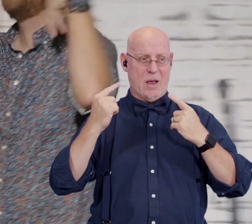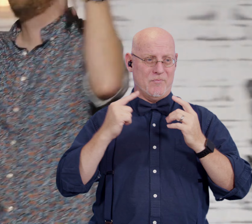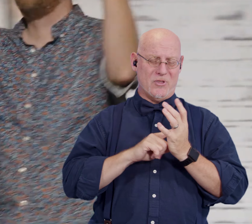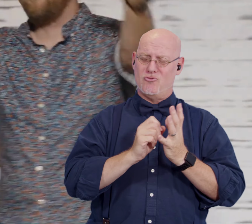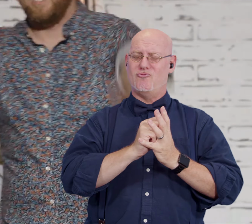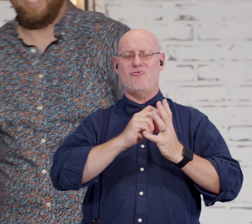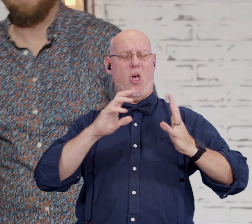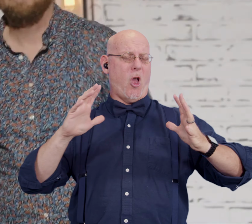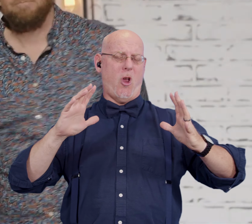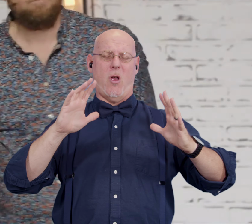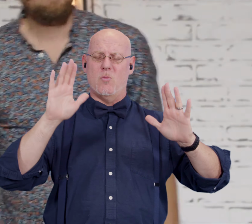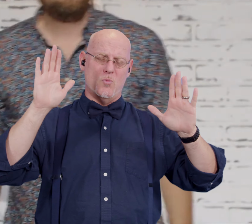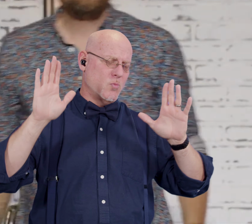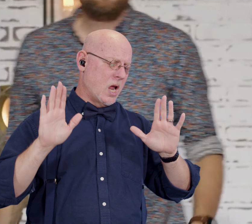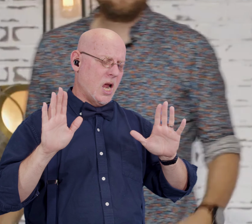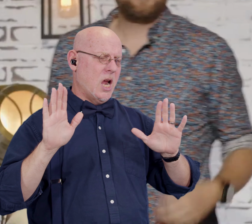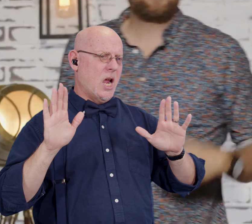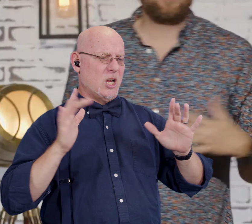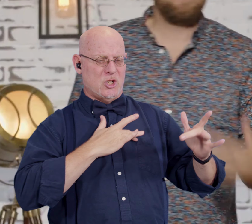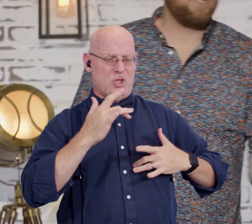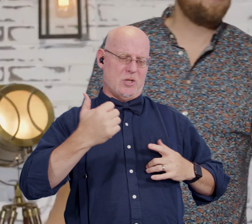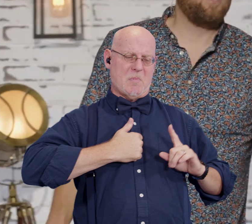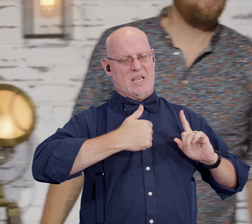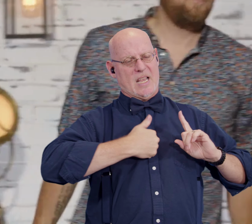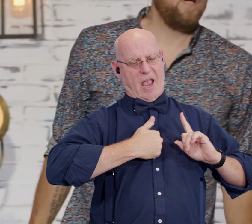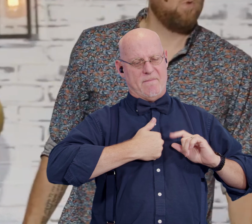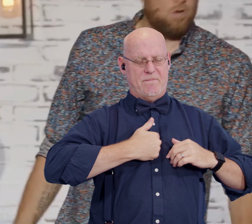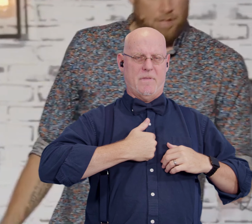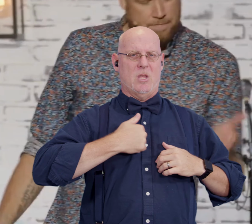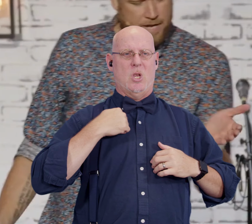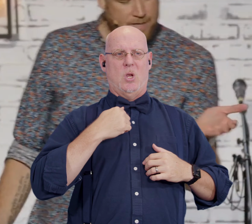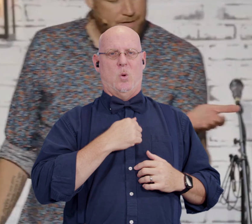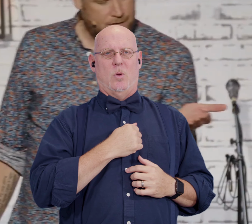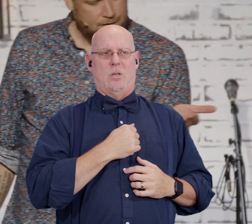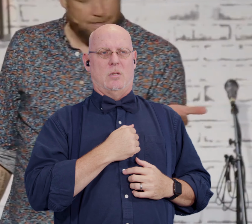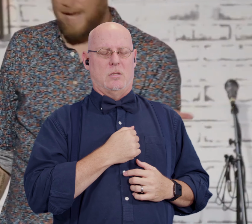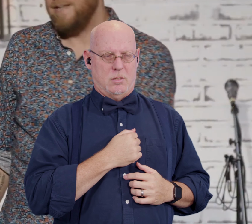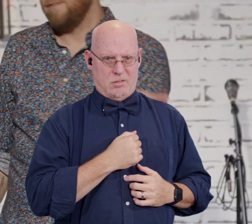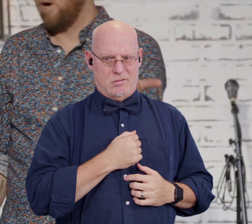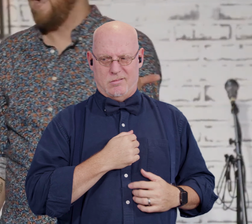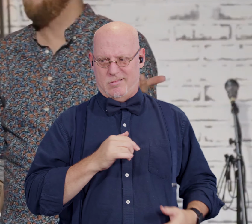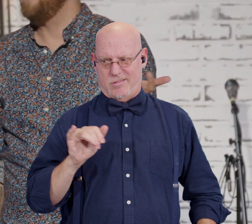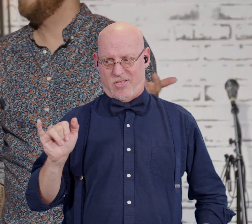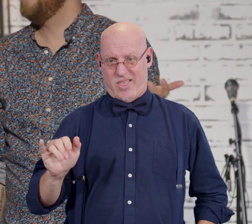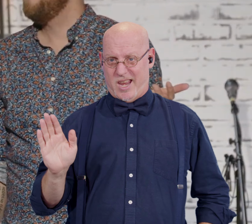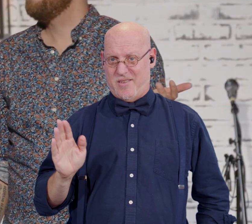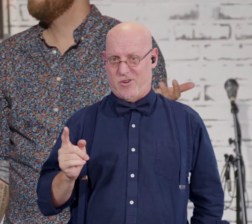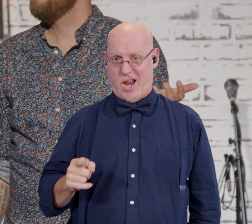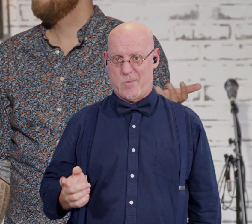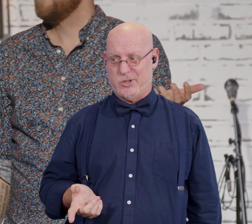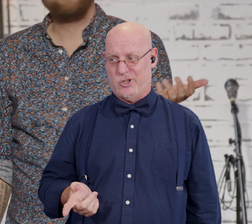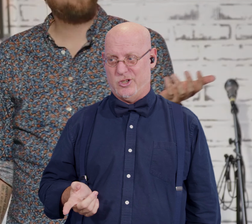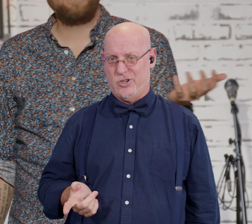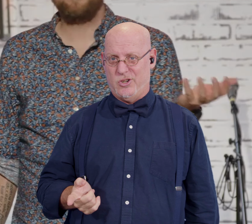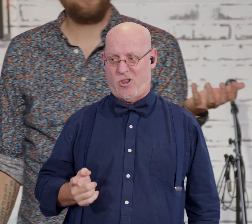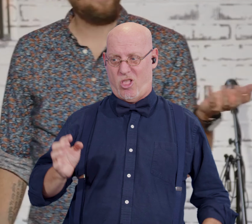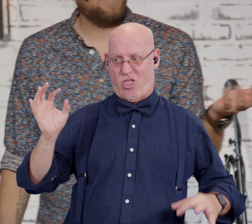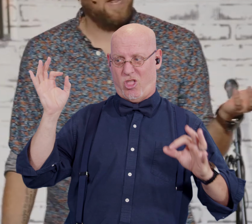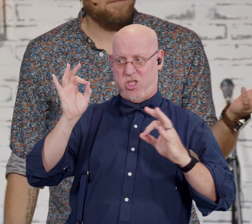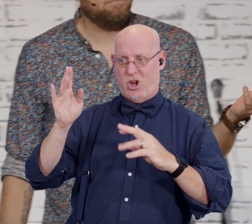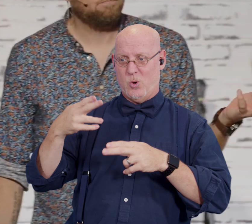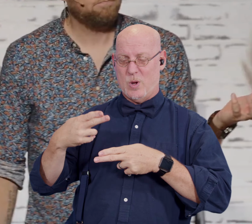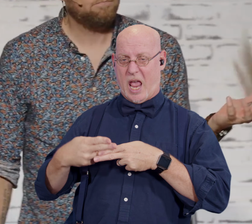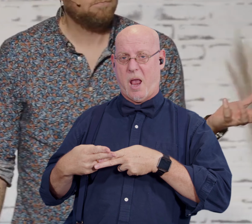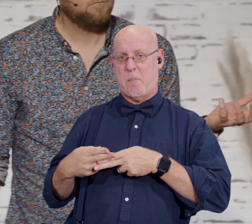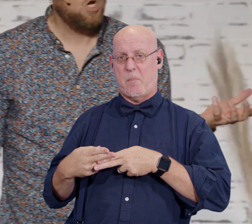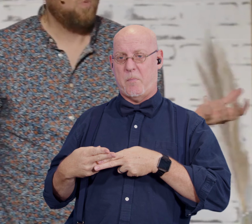he's proclaiming this glory concerning myself. And we're all like, man, that never happened. We don't even know your